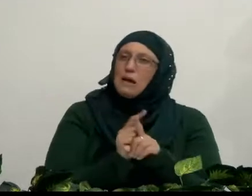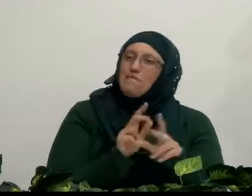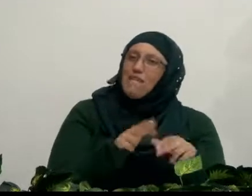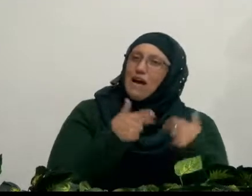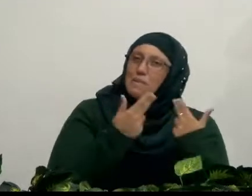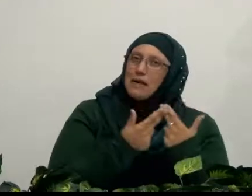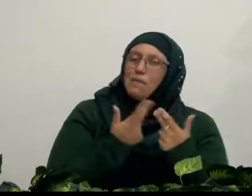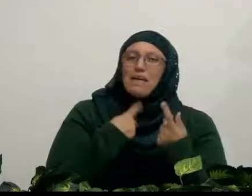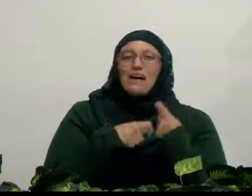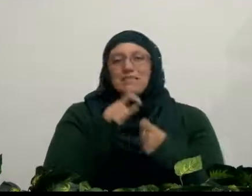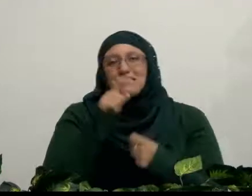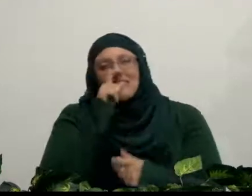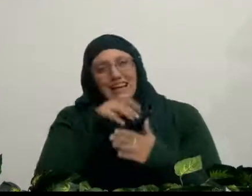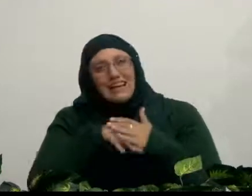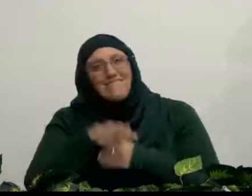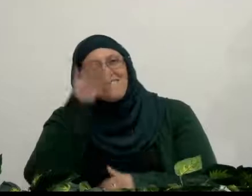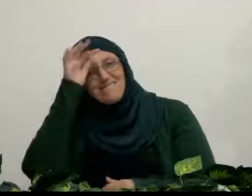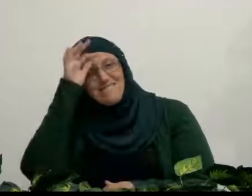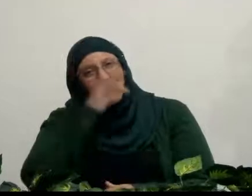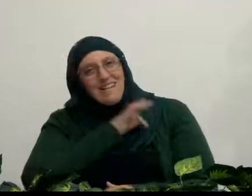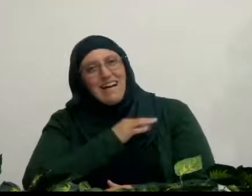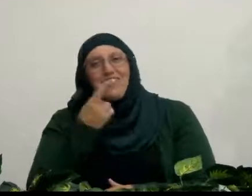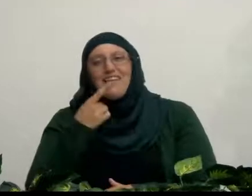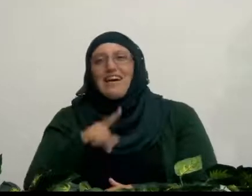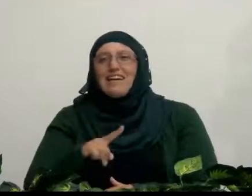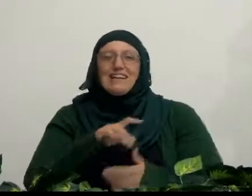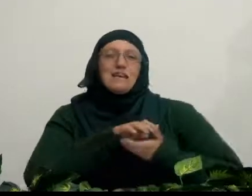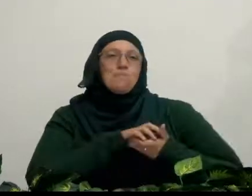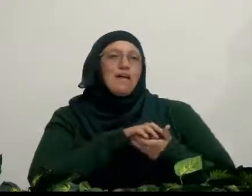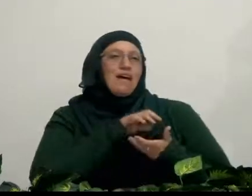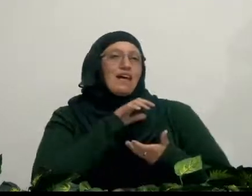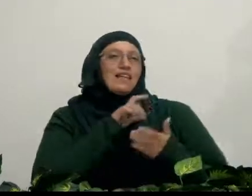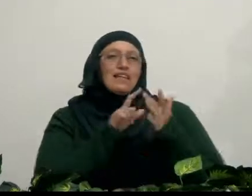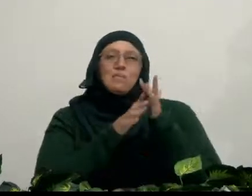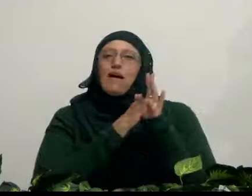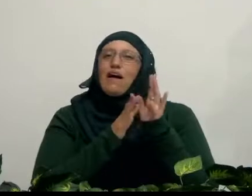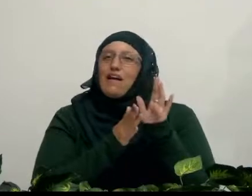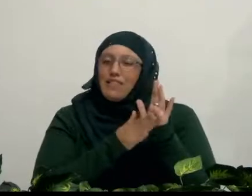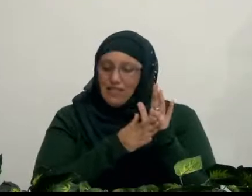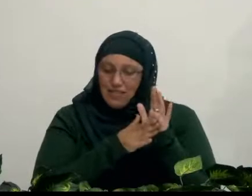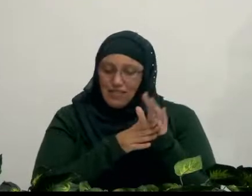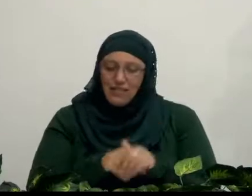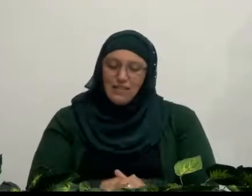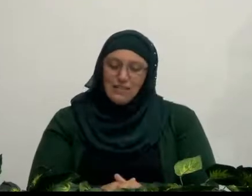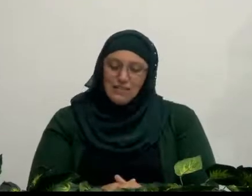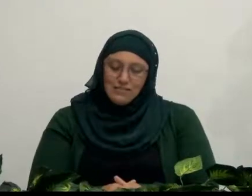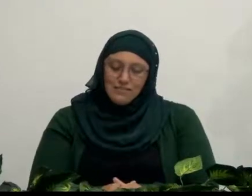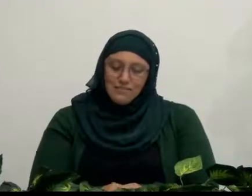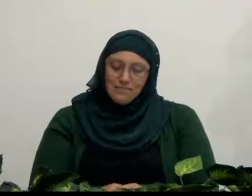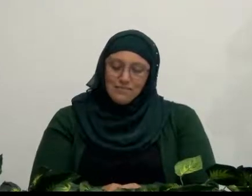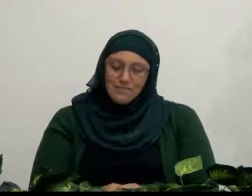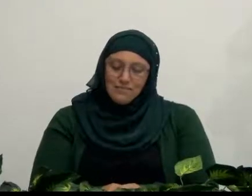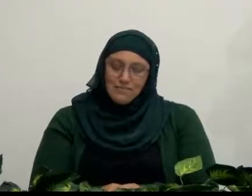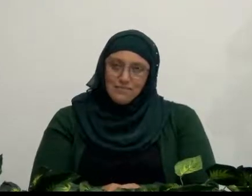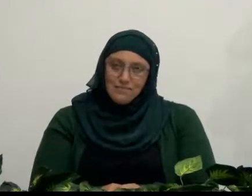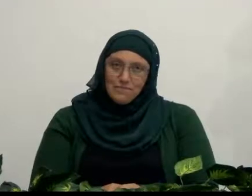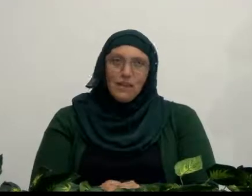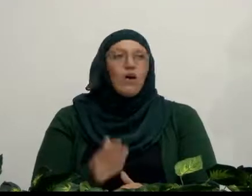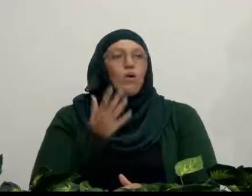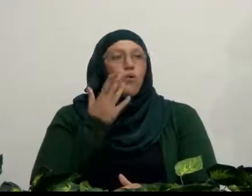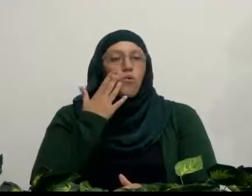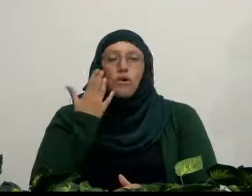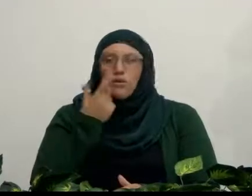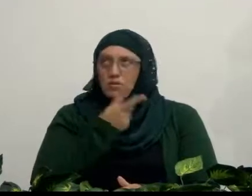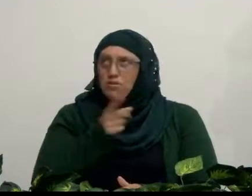in iman. And as a community, as inshallah, I will tell you, and the reference for that, once the community at